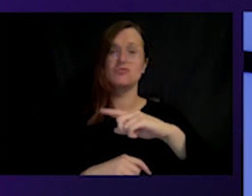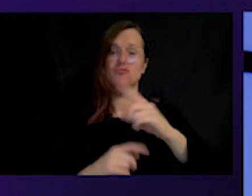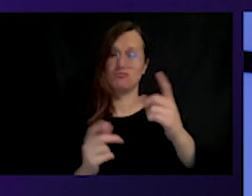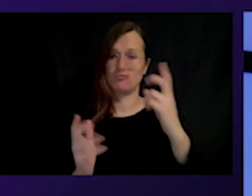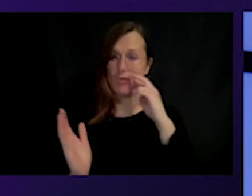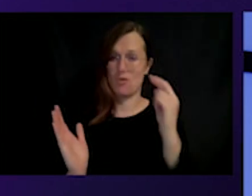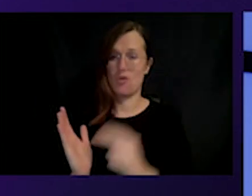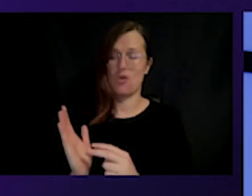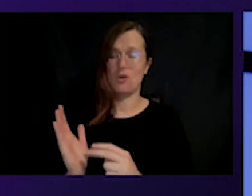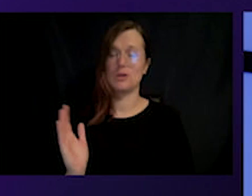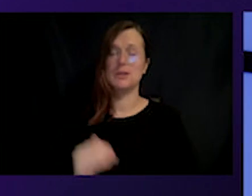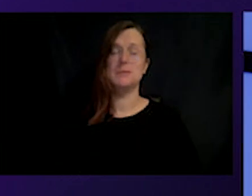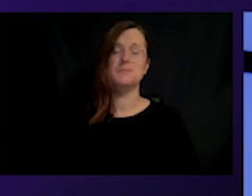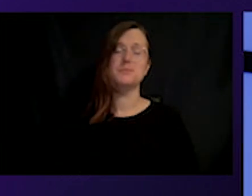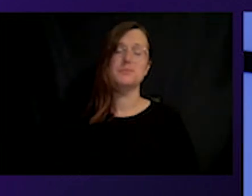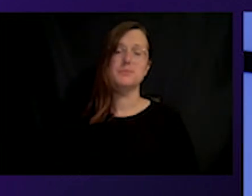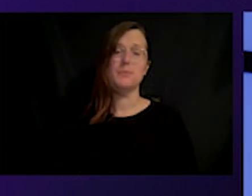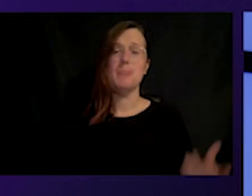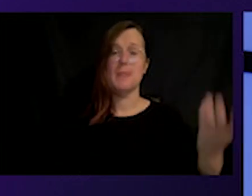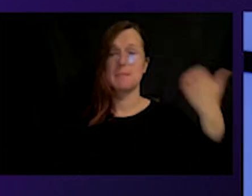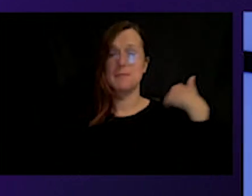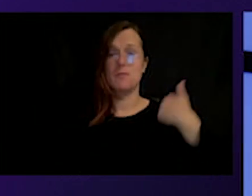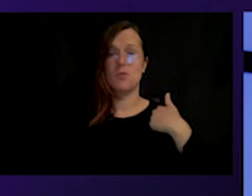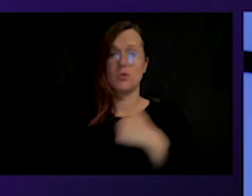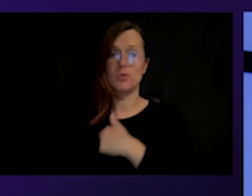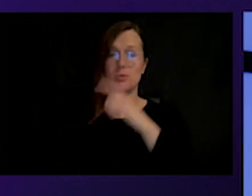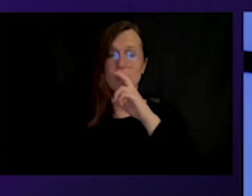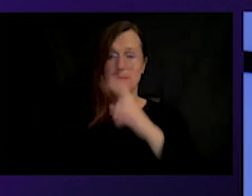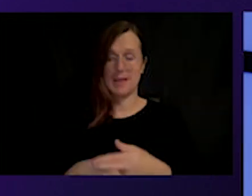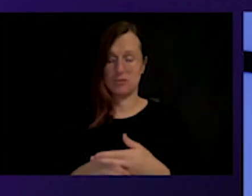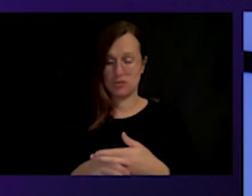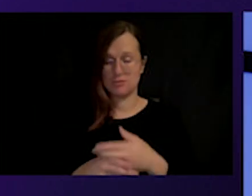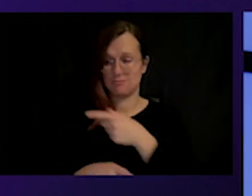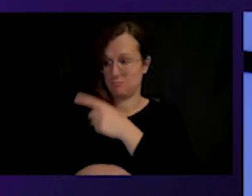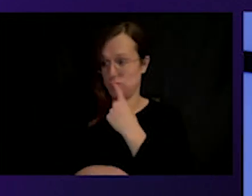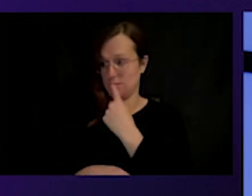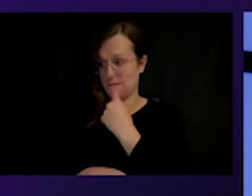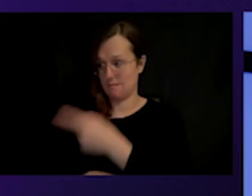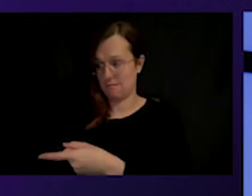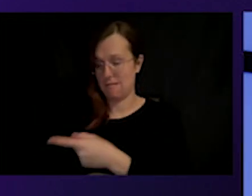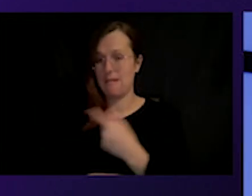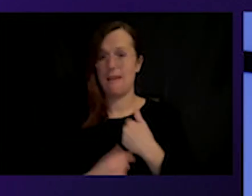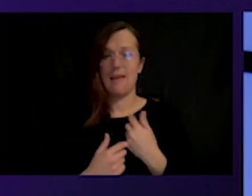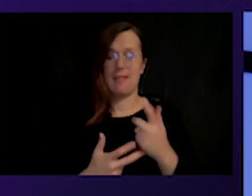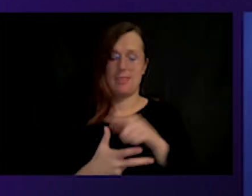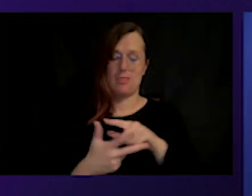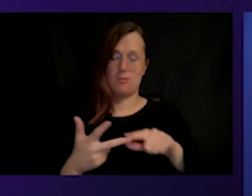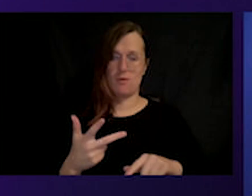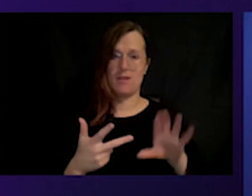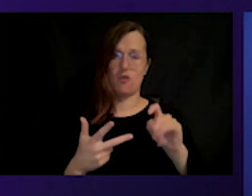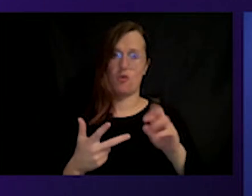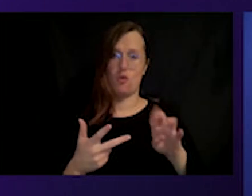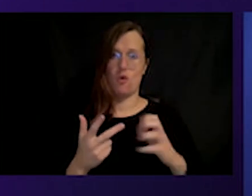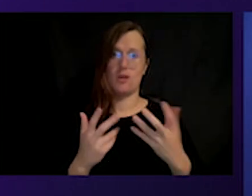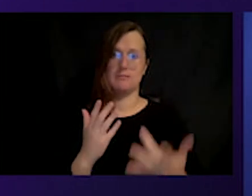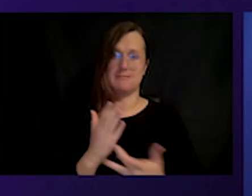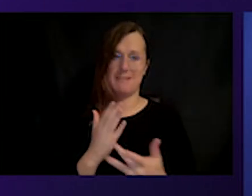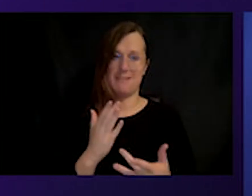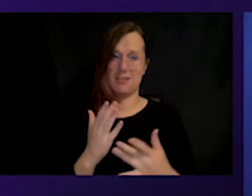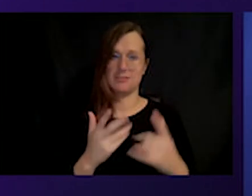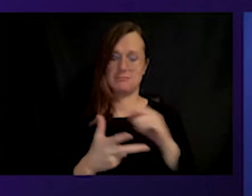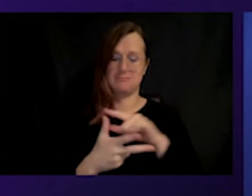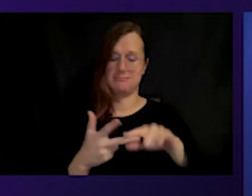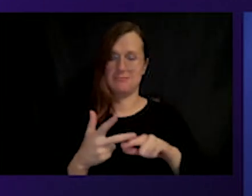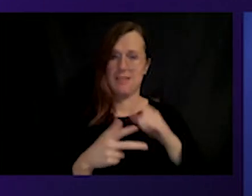So. Earlier, we had mentioned that you had mentioned, Fei, that there are 3 core technology pillars that underlie those HPC workloads.